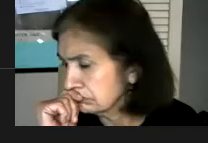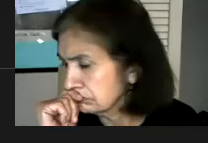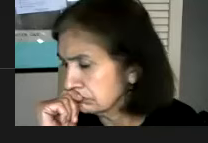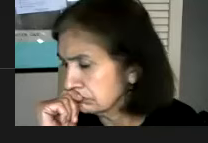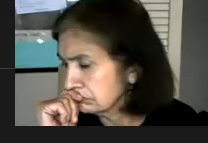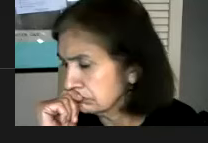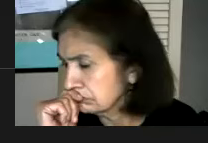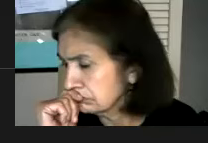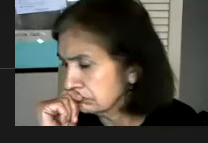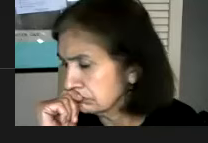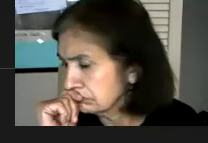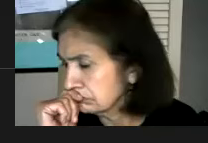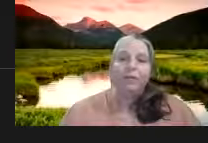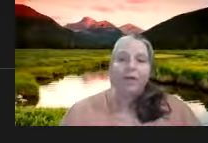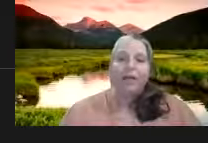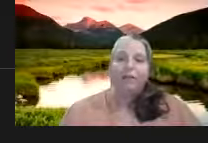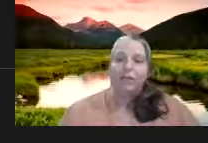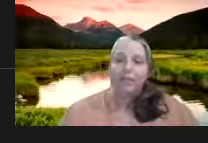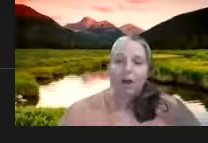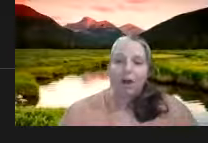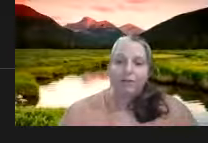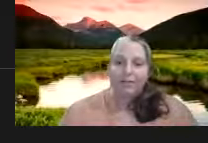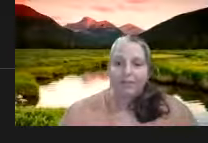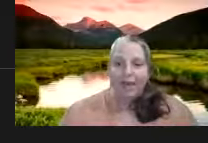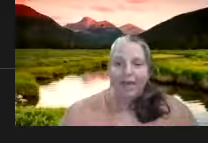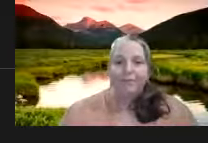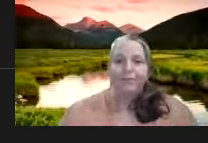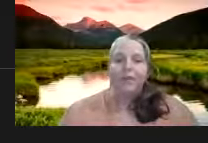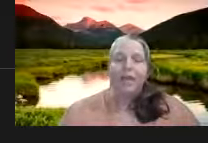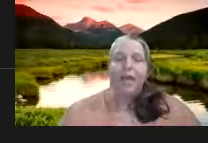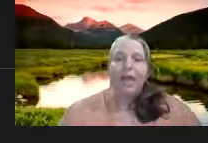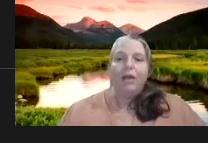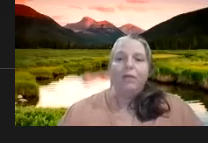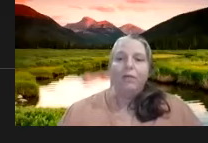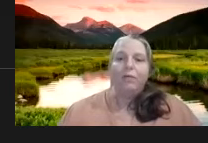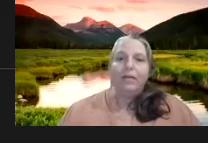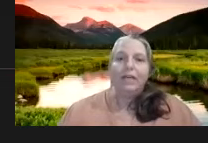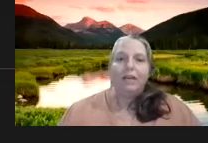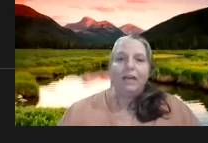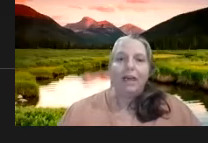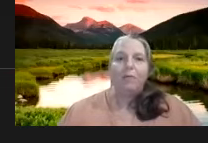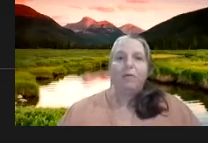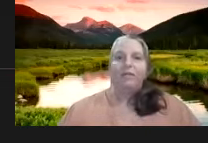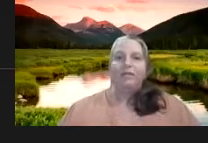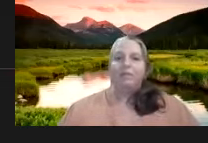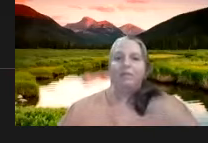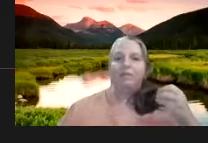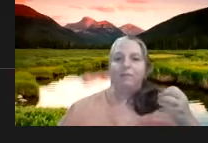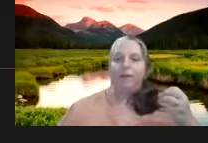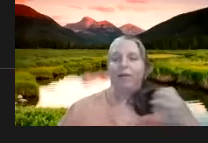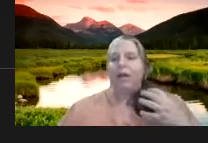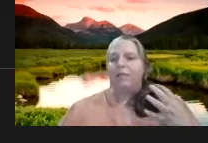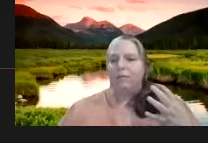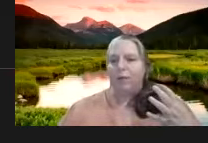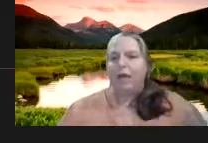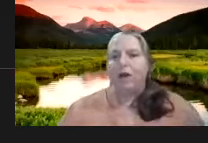And so, so really we kind of looked at all of this data, and we really kind of came up with these